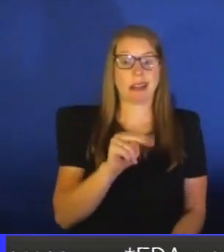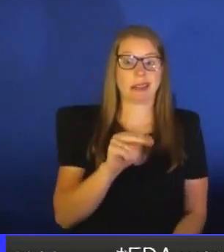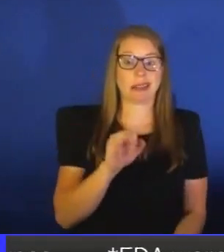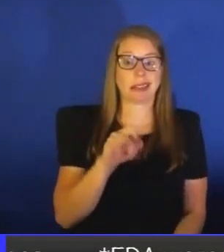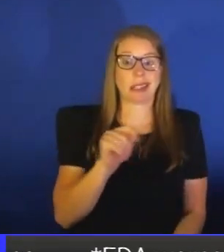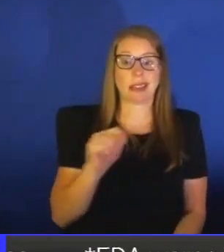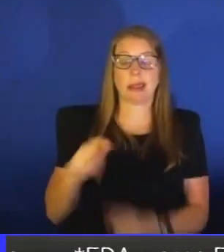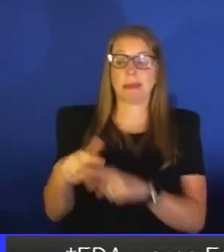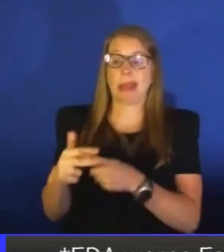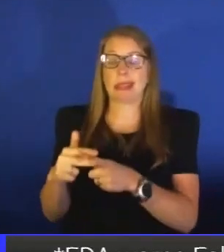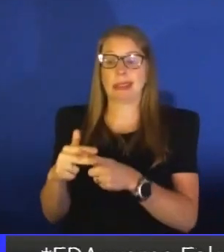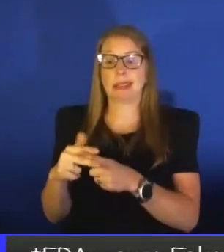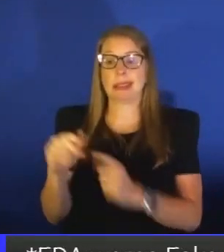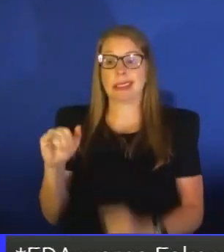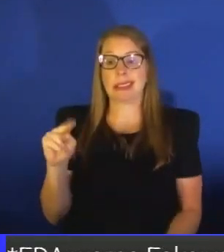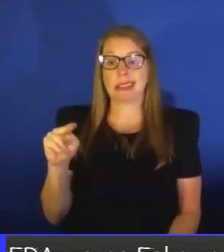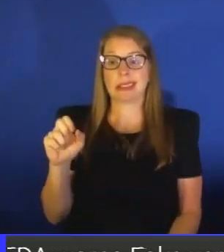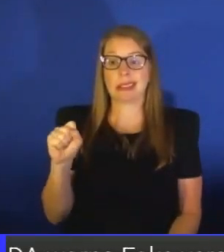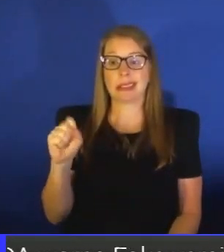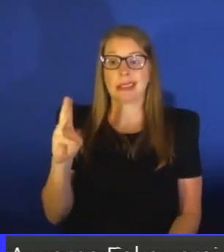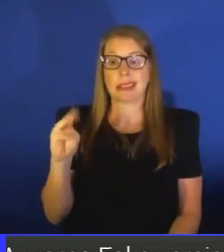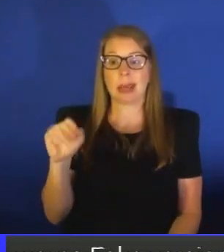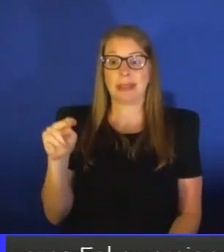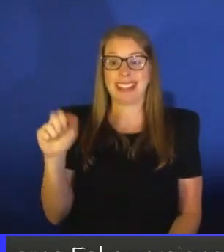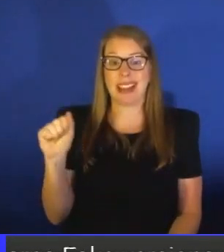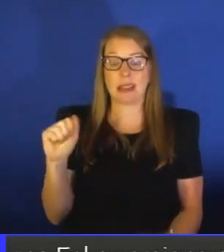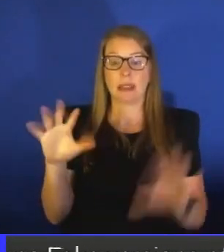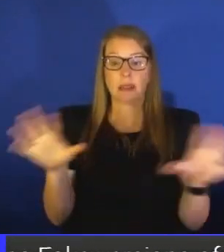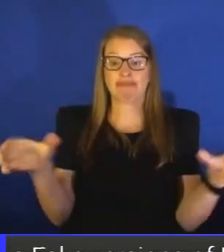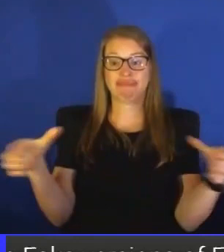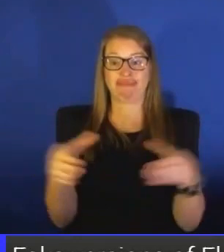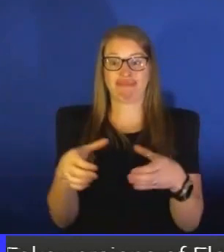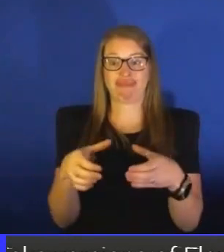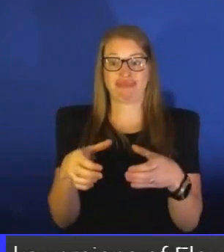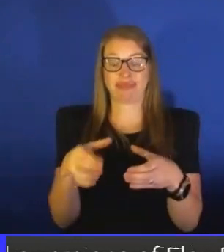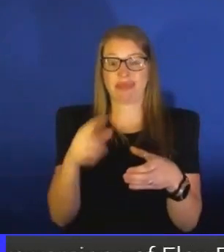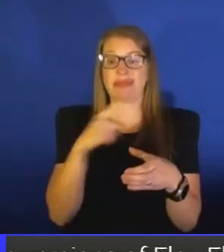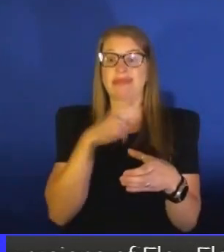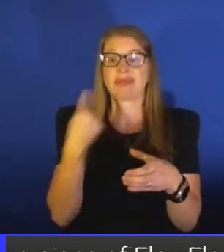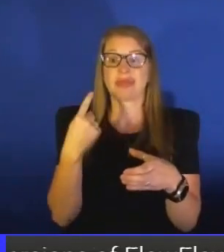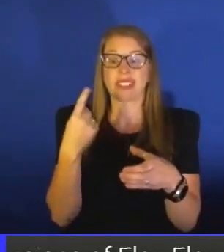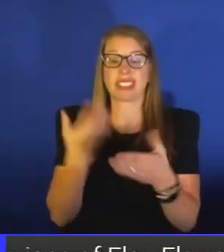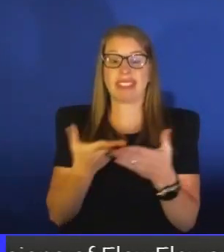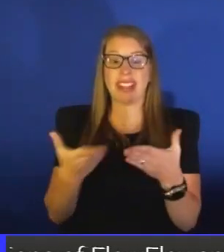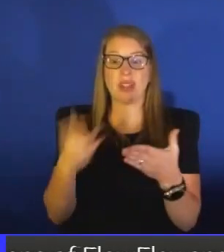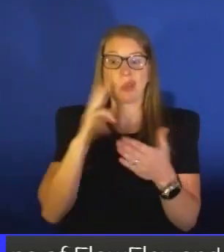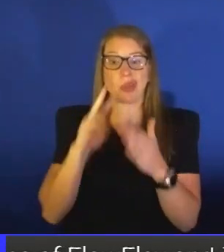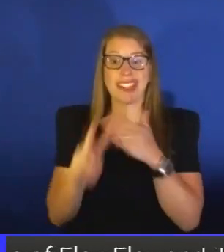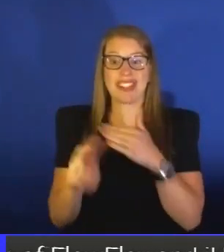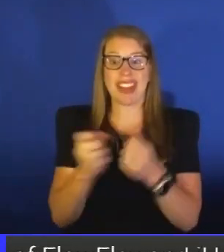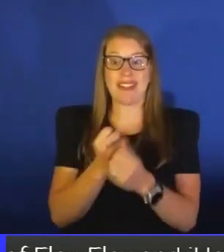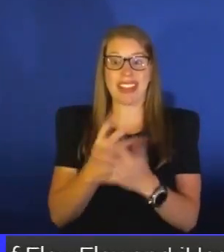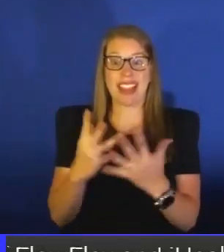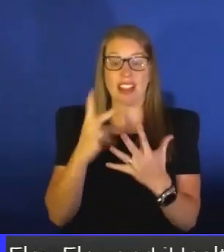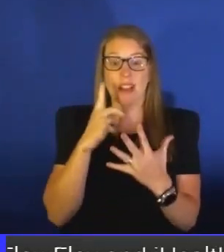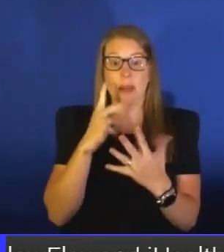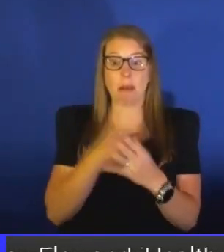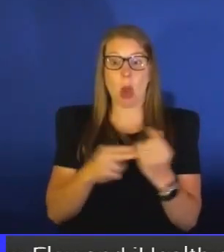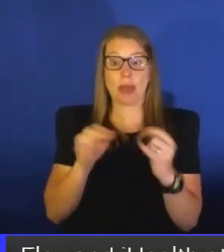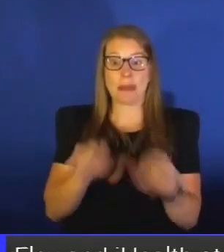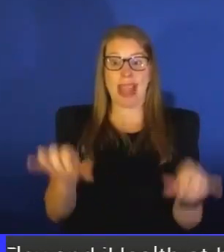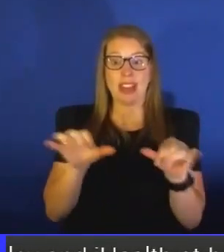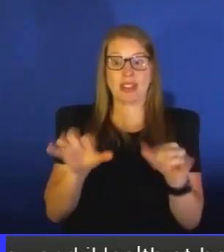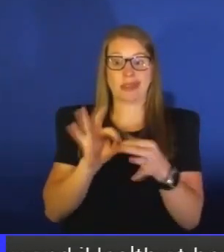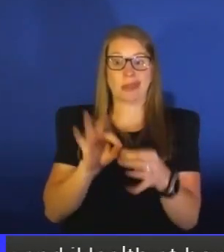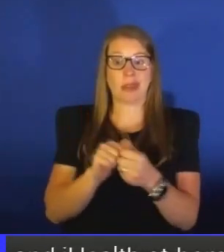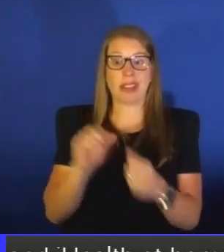In reality, we started lumping them together because the risk factors, predictors, all these things for both patterns of insomnia didn't